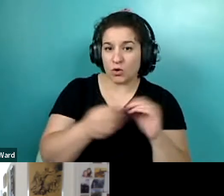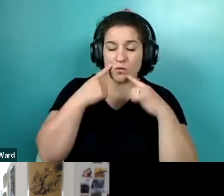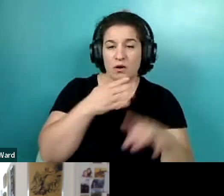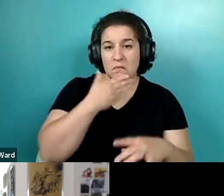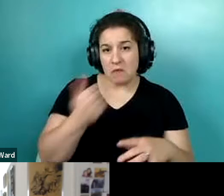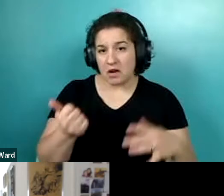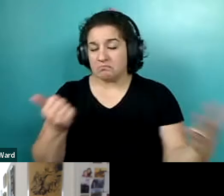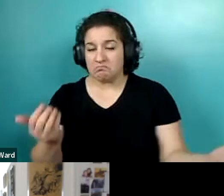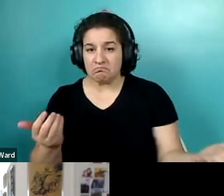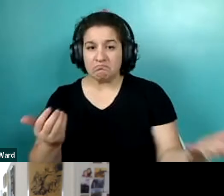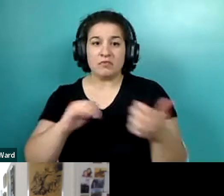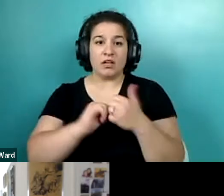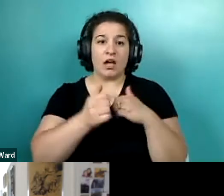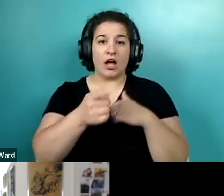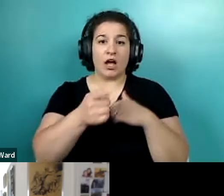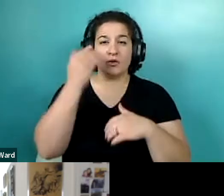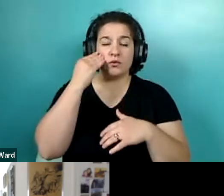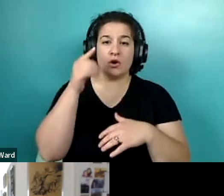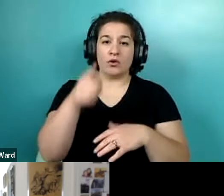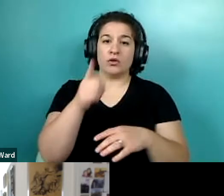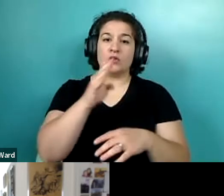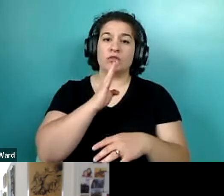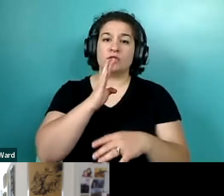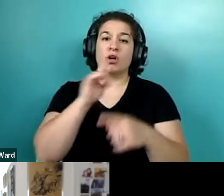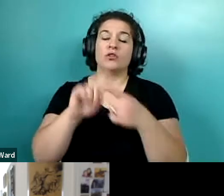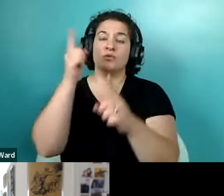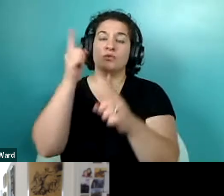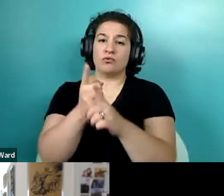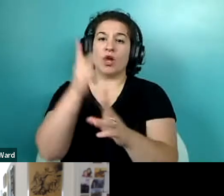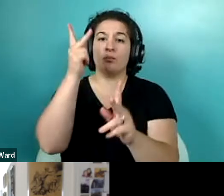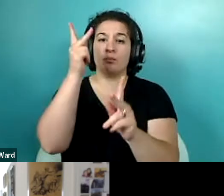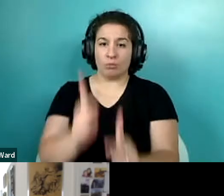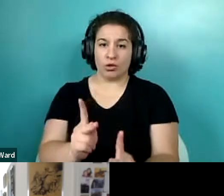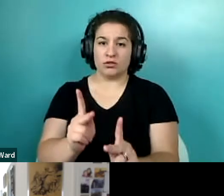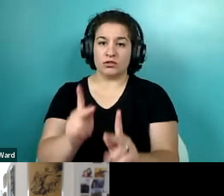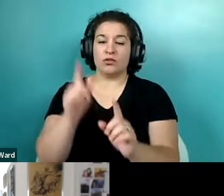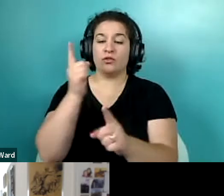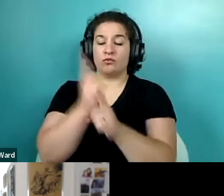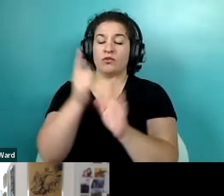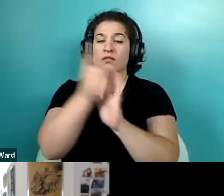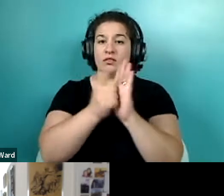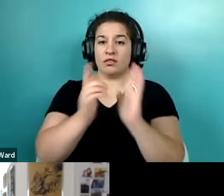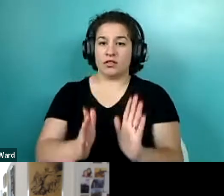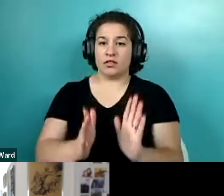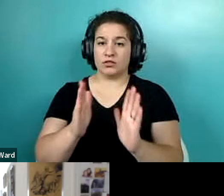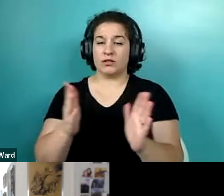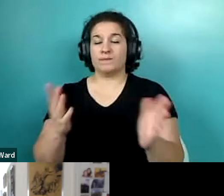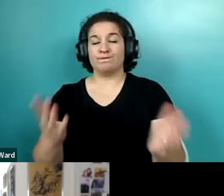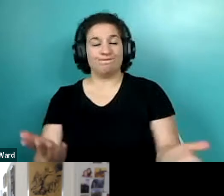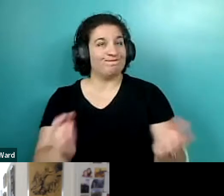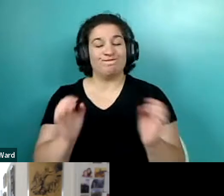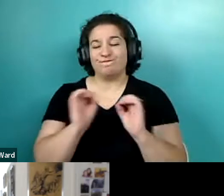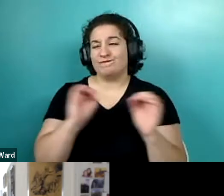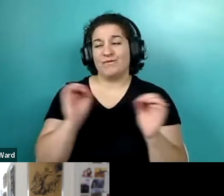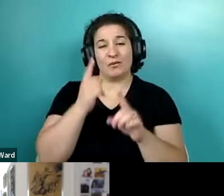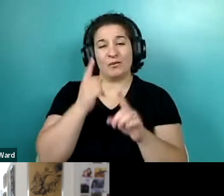right person, the right legislator that will support your efforts? So there isn't one answer. And again, this